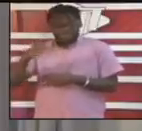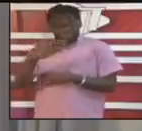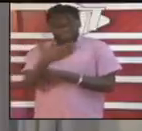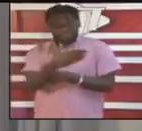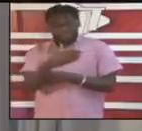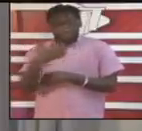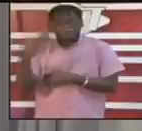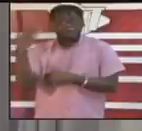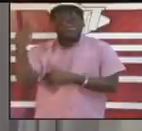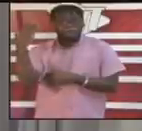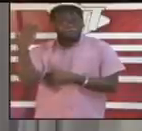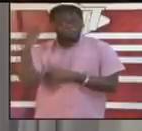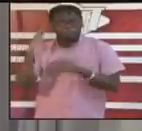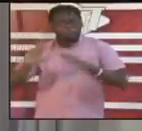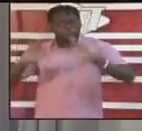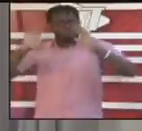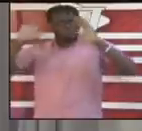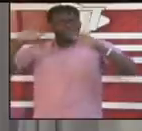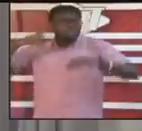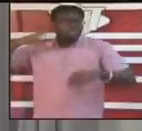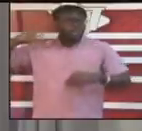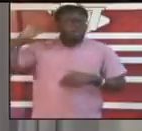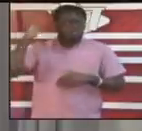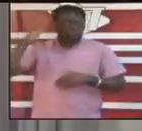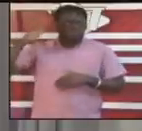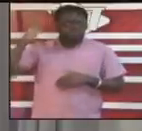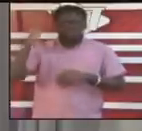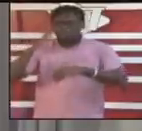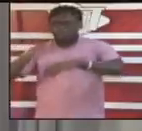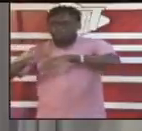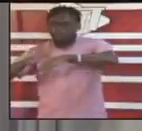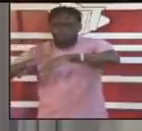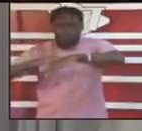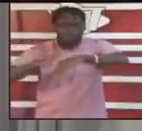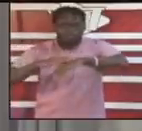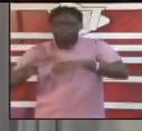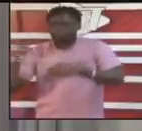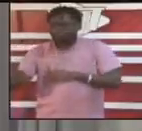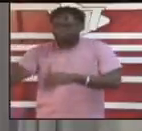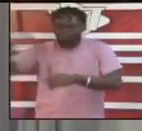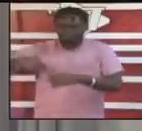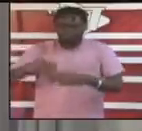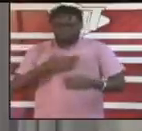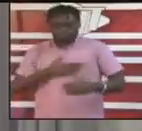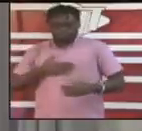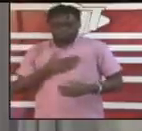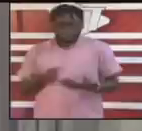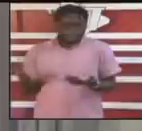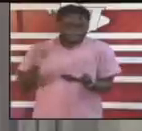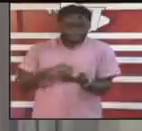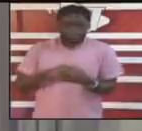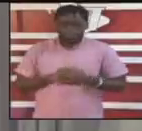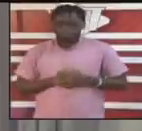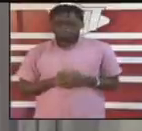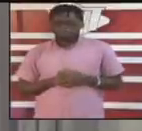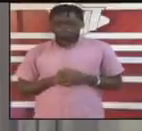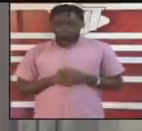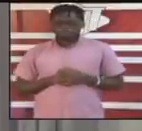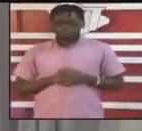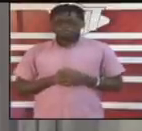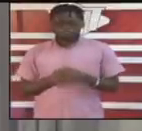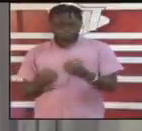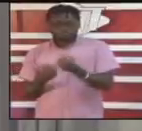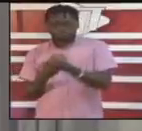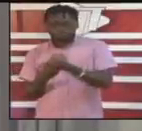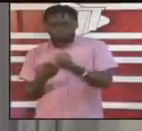today that as we focus on SEA, we take the opportunity to really help those parents and help those